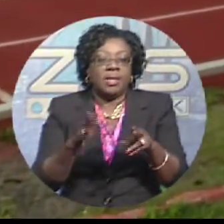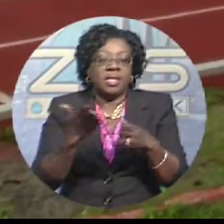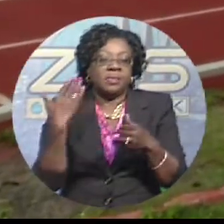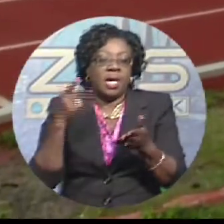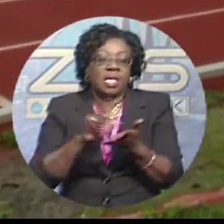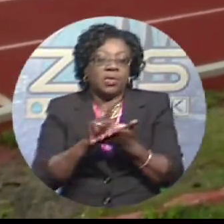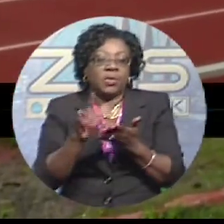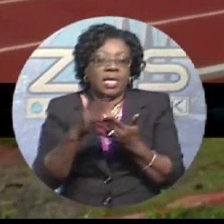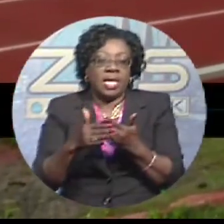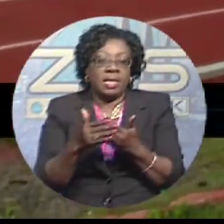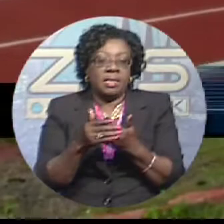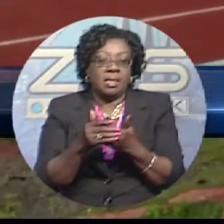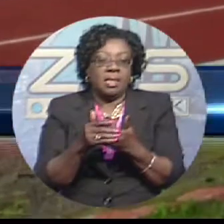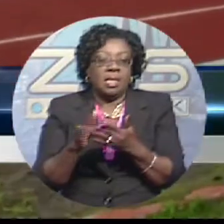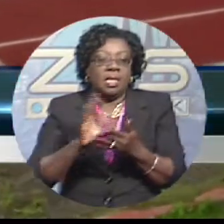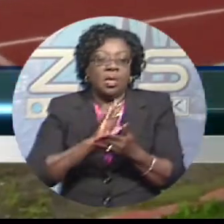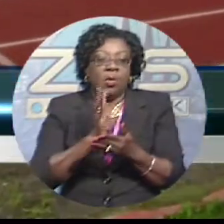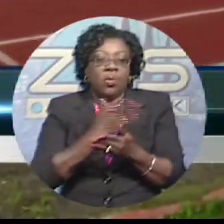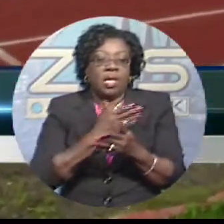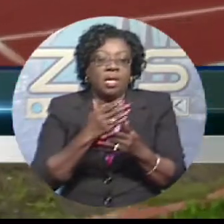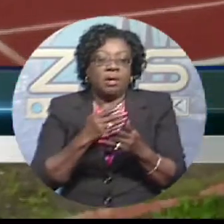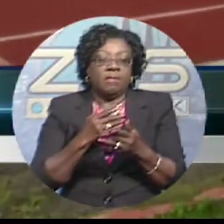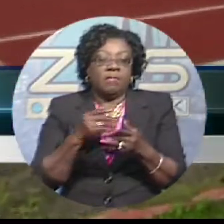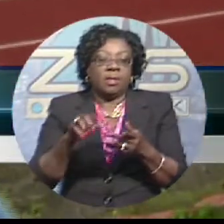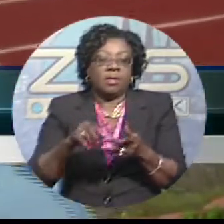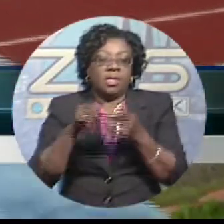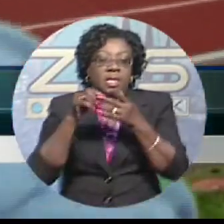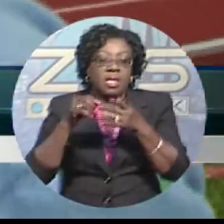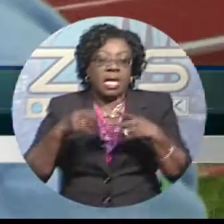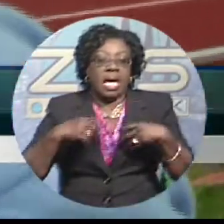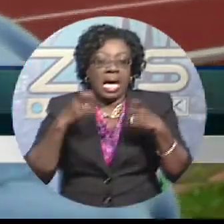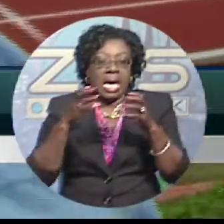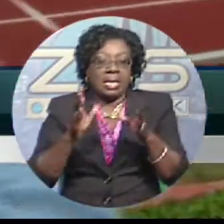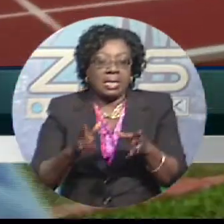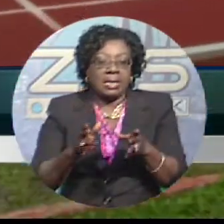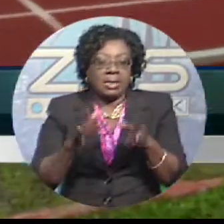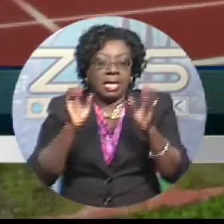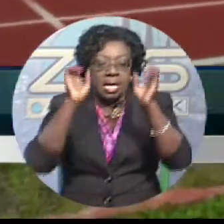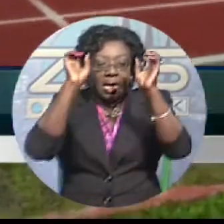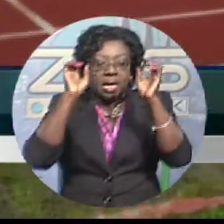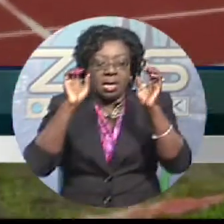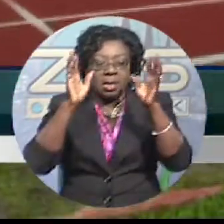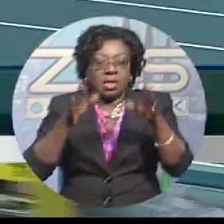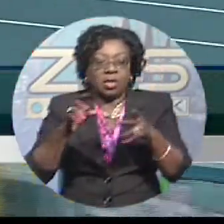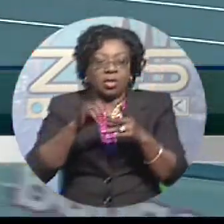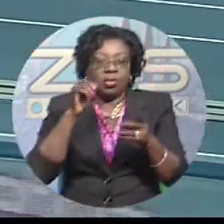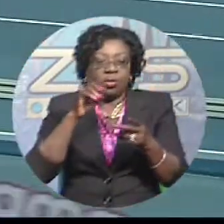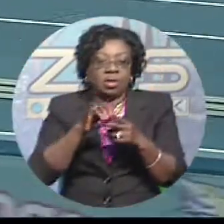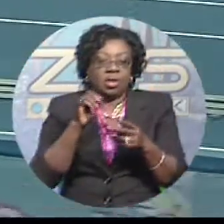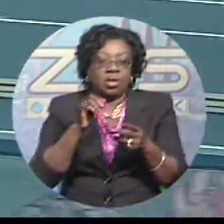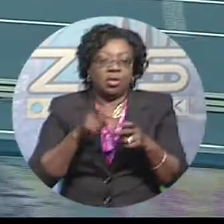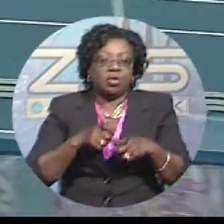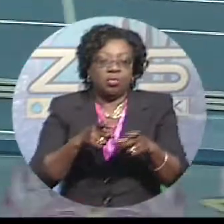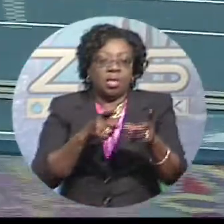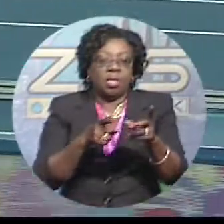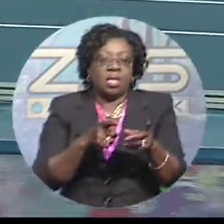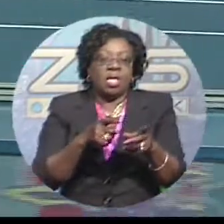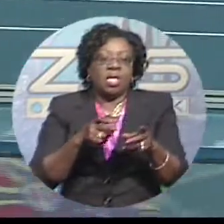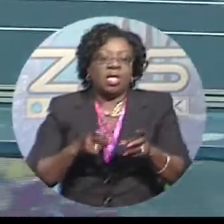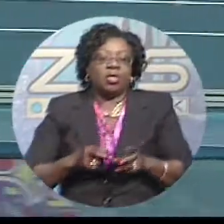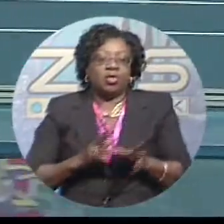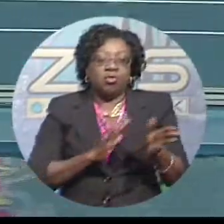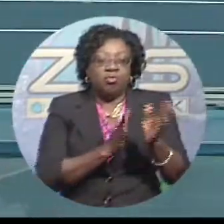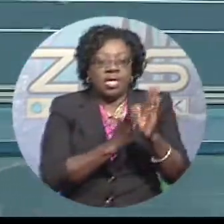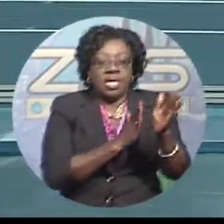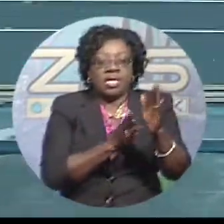weekend with our elite athletes choosing to run certain events really got under my skin. The relays was used as a qualifier